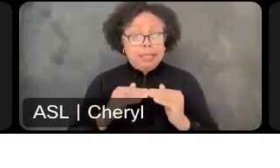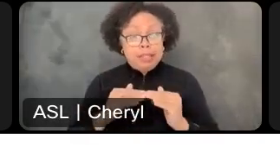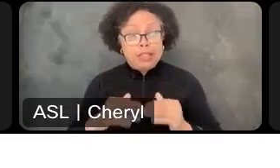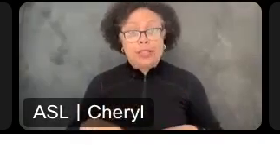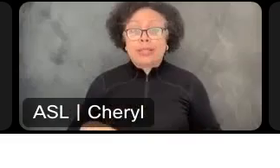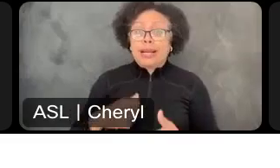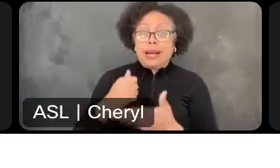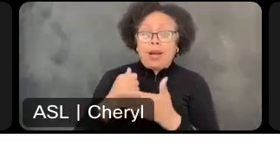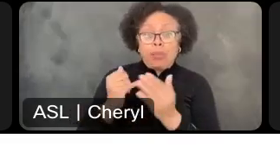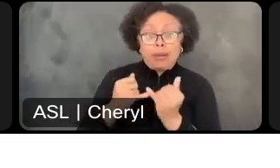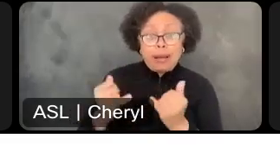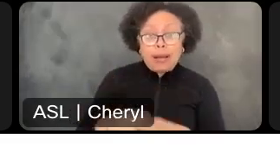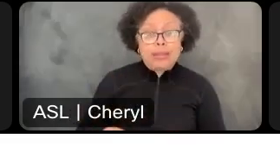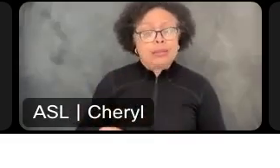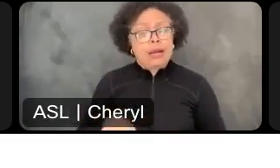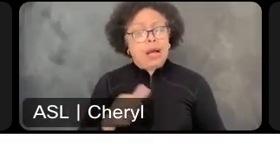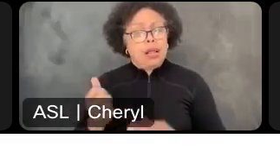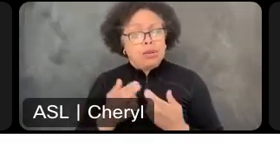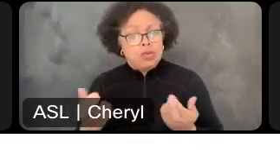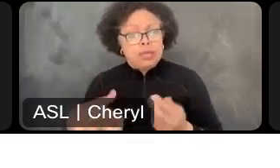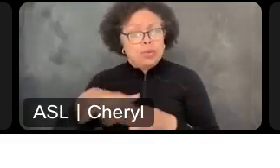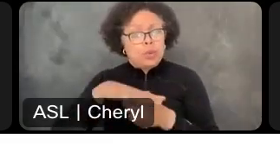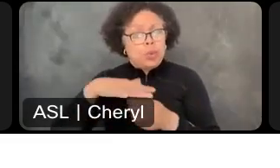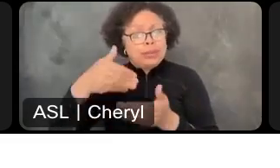other resources in your area.